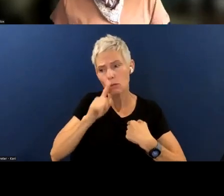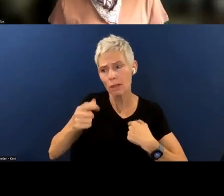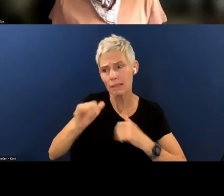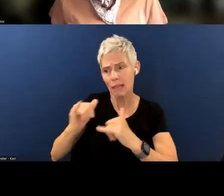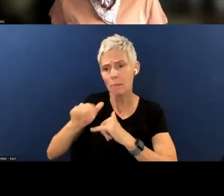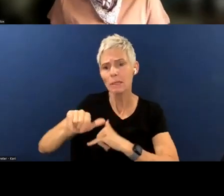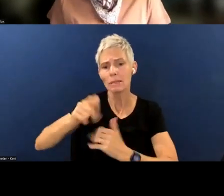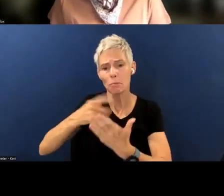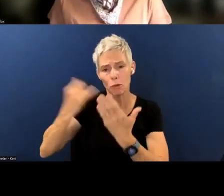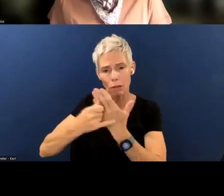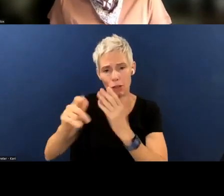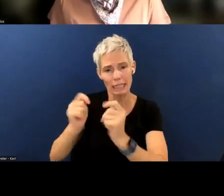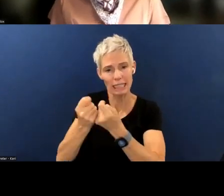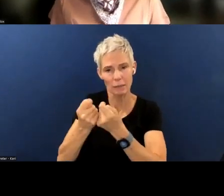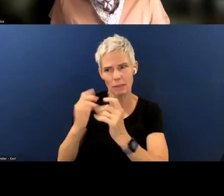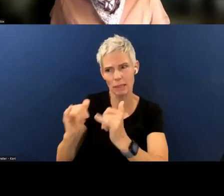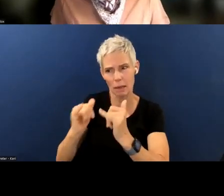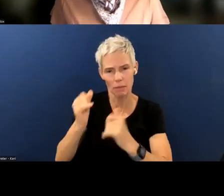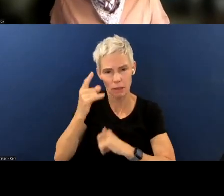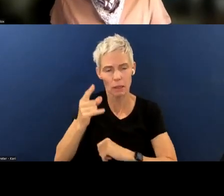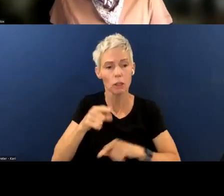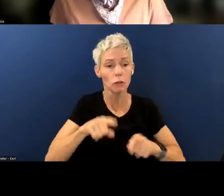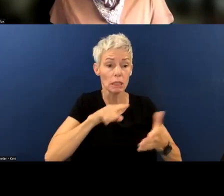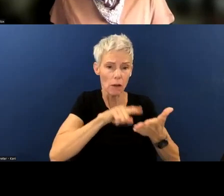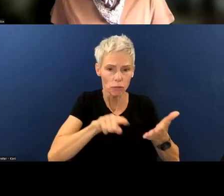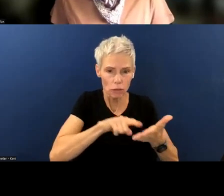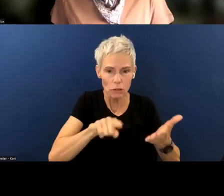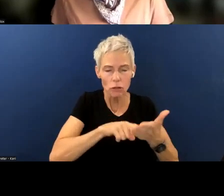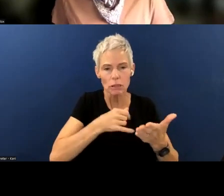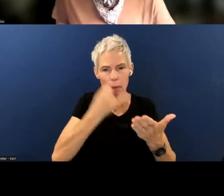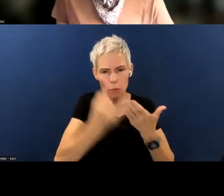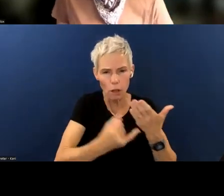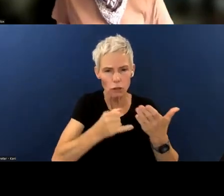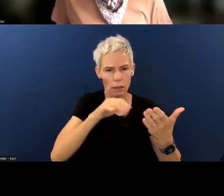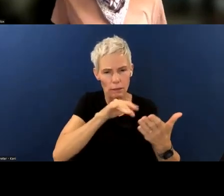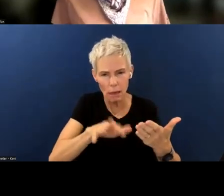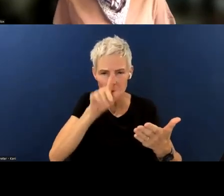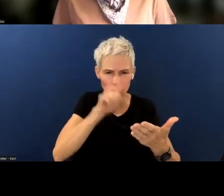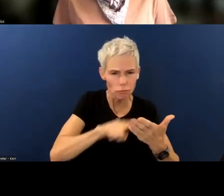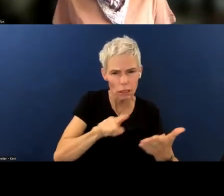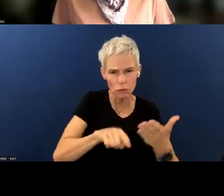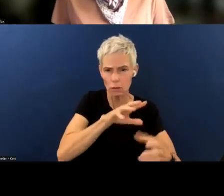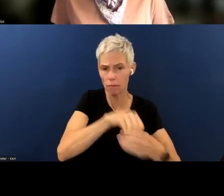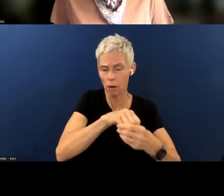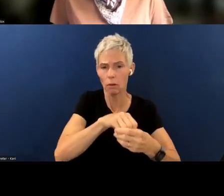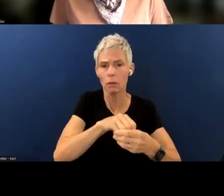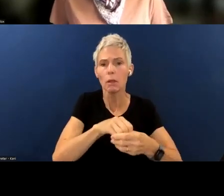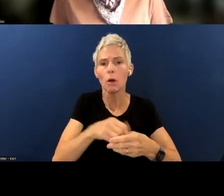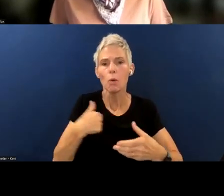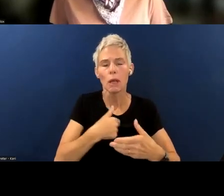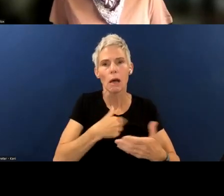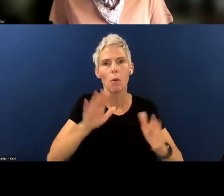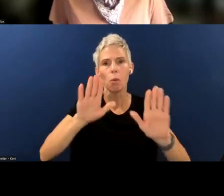we were doing this research, as we were conducting this project, we had the great benefit of working